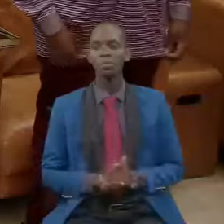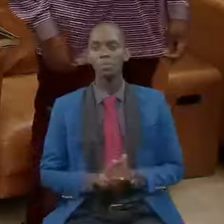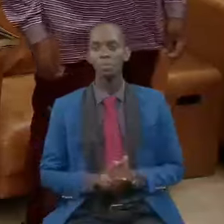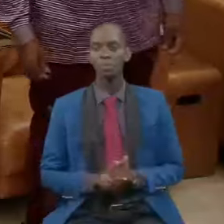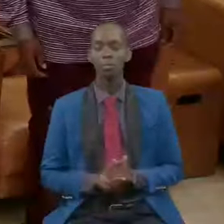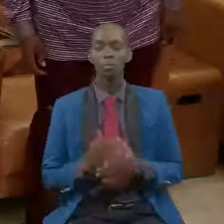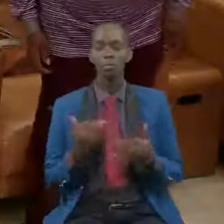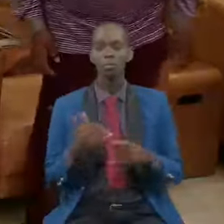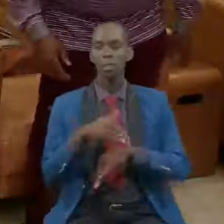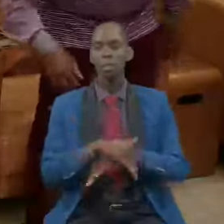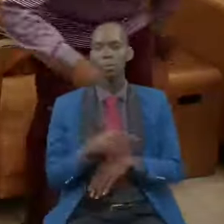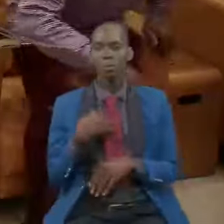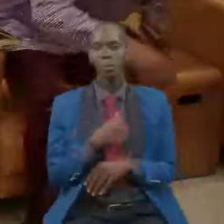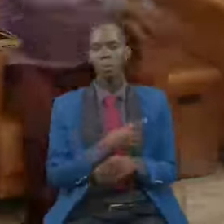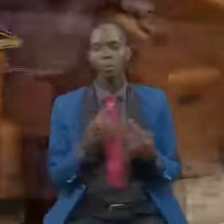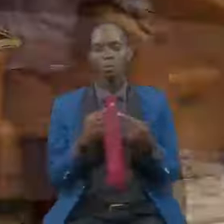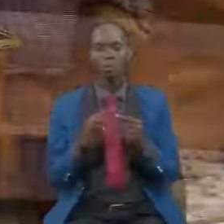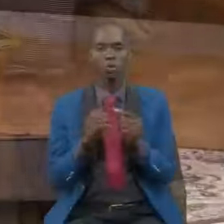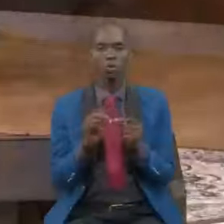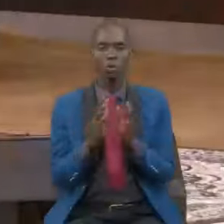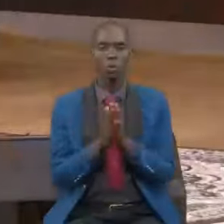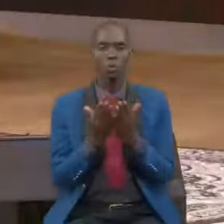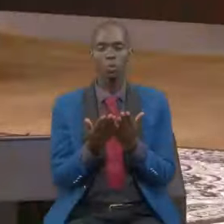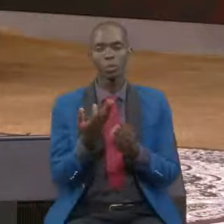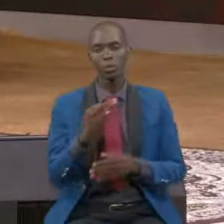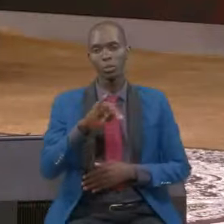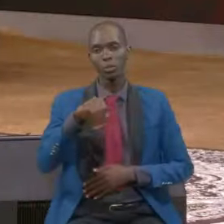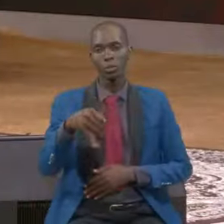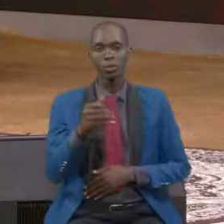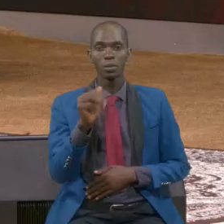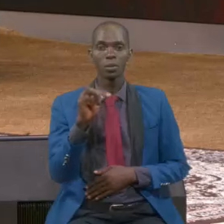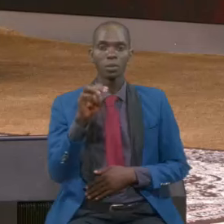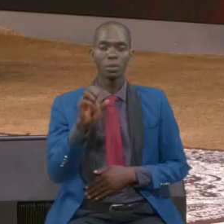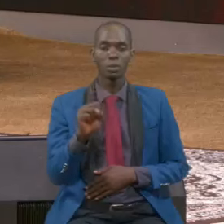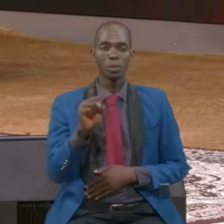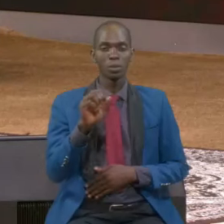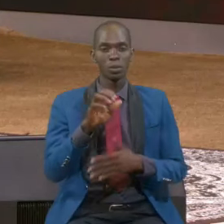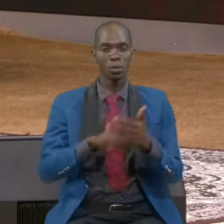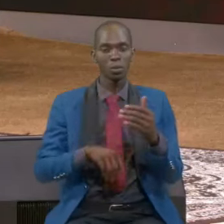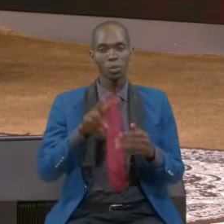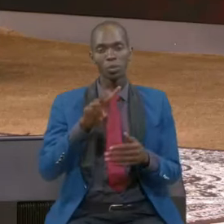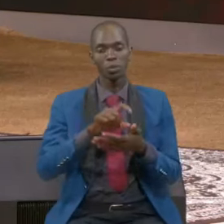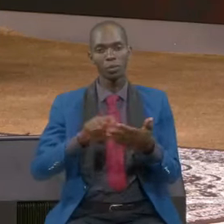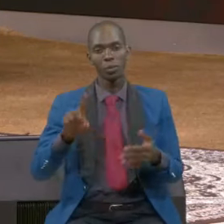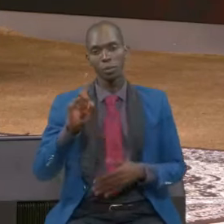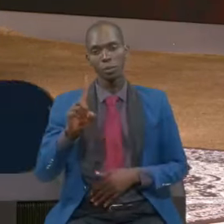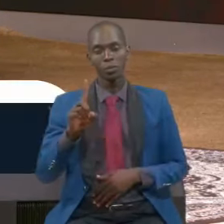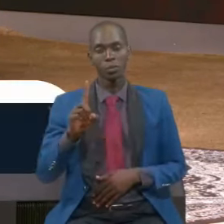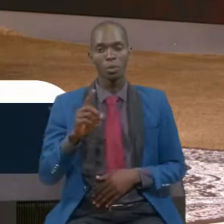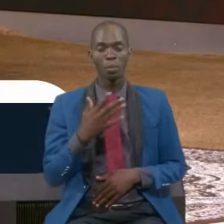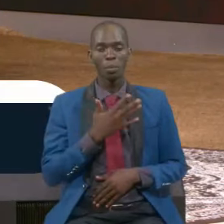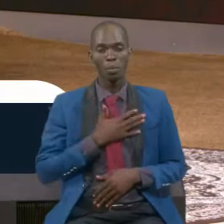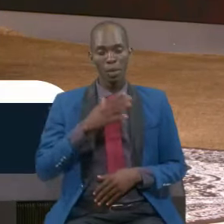Tonight we're coming to James chapter 2. And I'm reading from verse 1. My